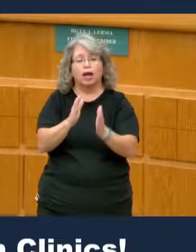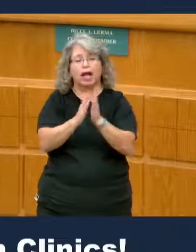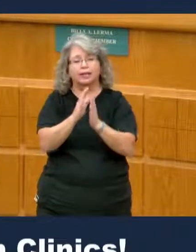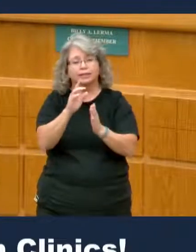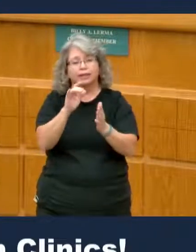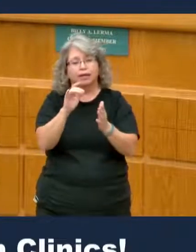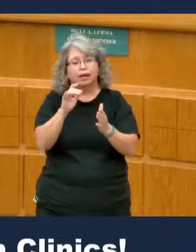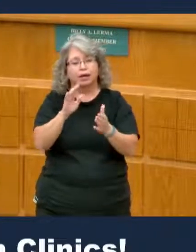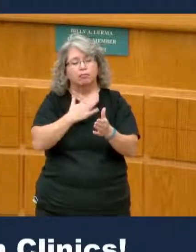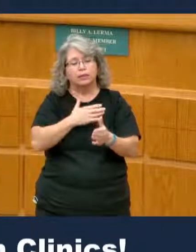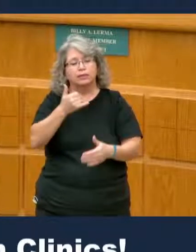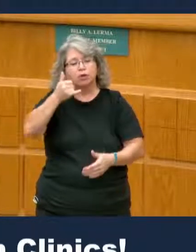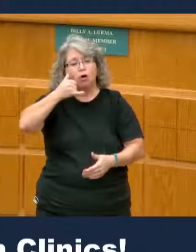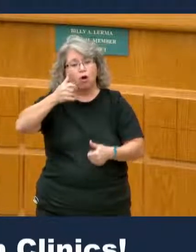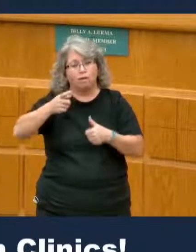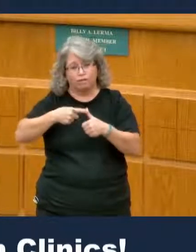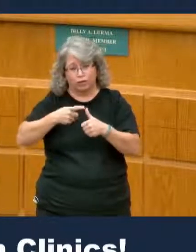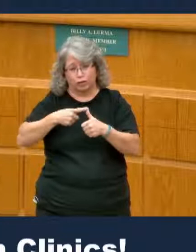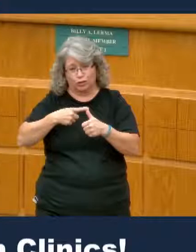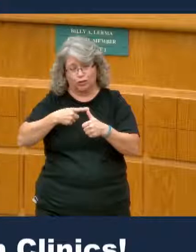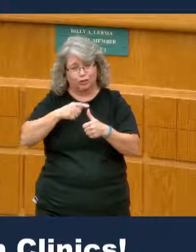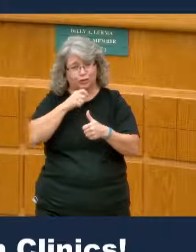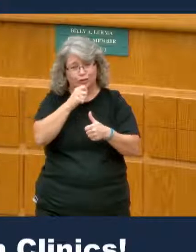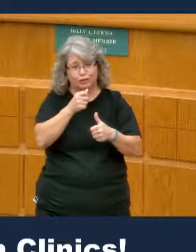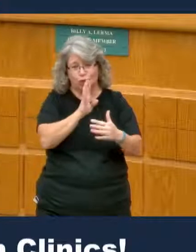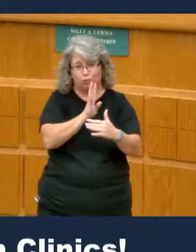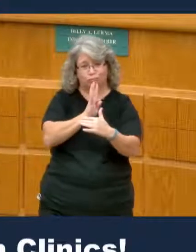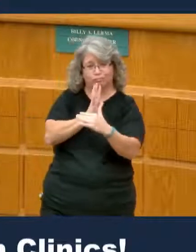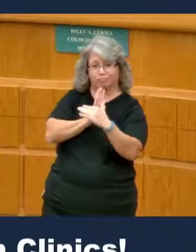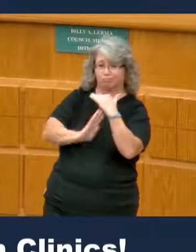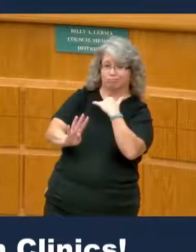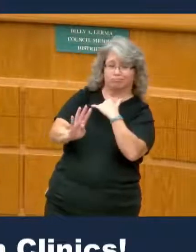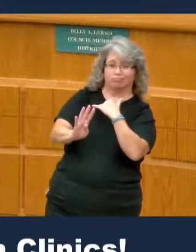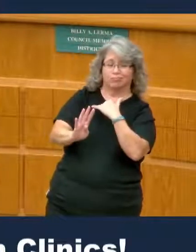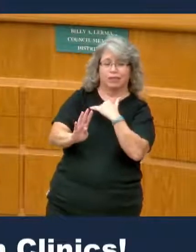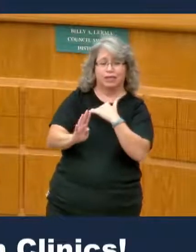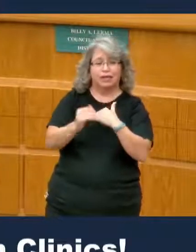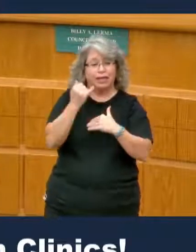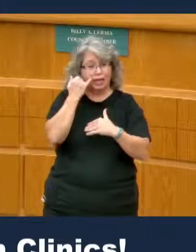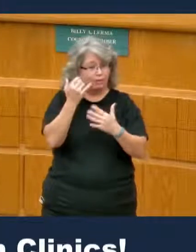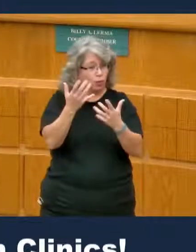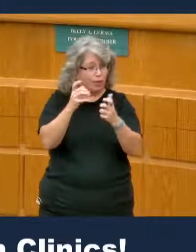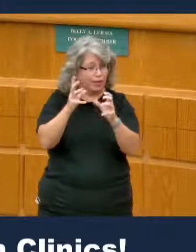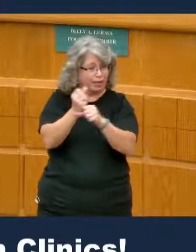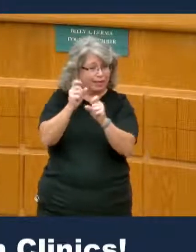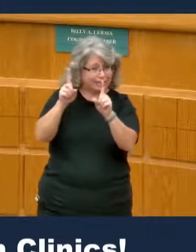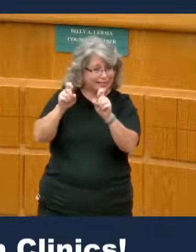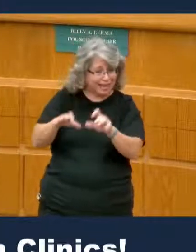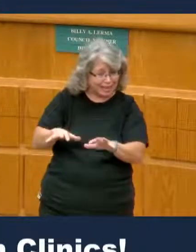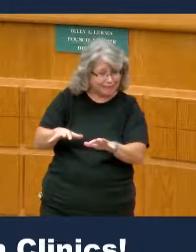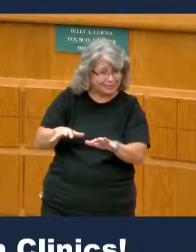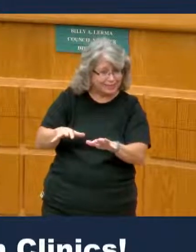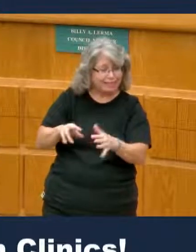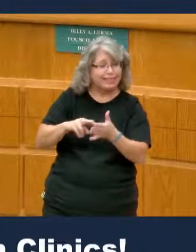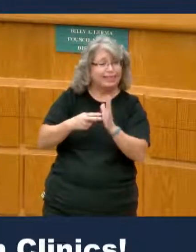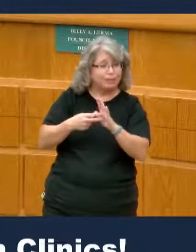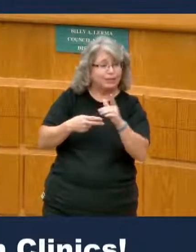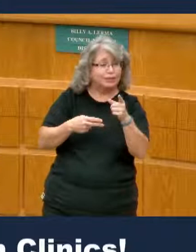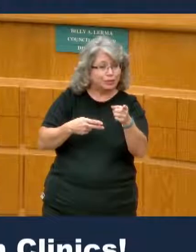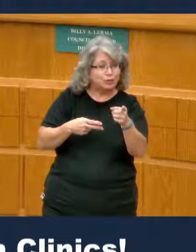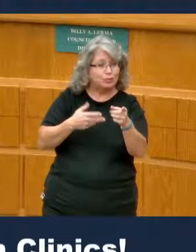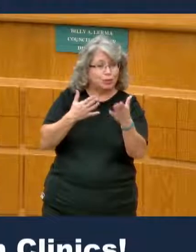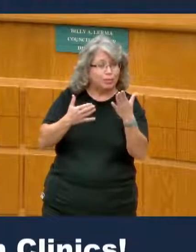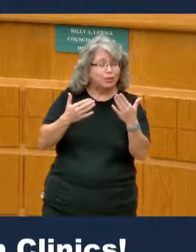instead of coming in, especially for those individuals that are wanting to get tested, because if you're wanting to get tested, that means that you're probably